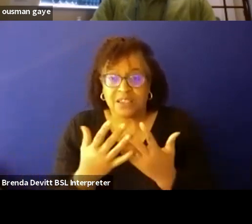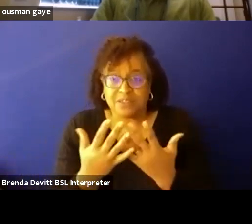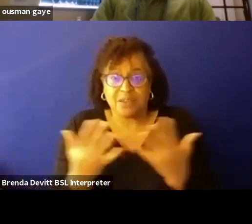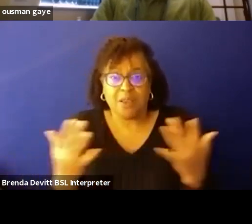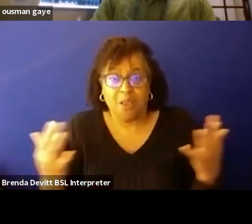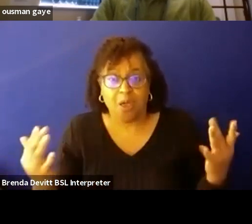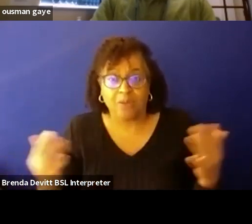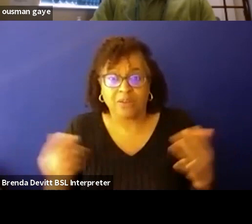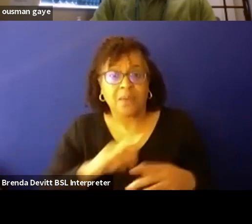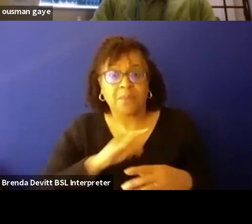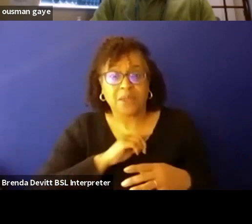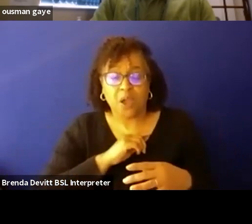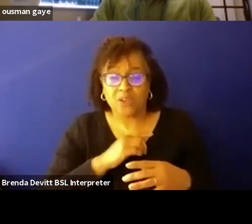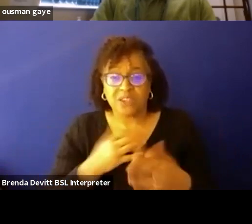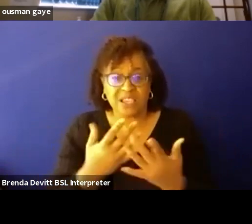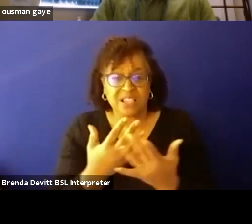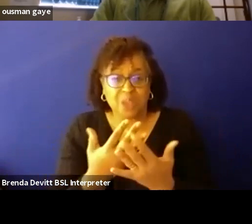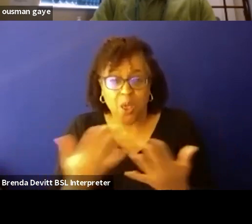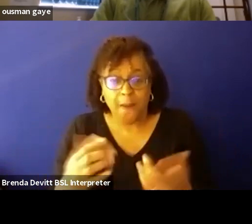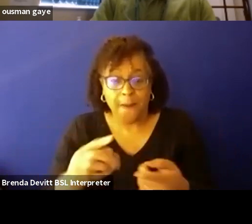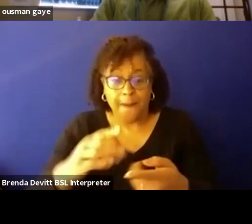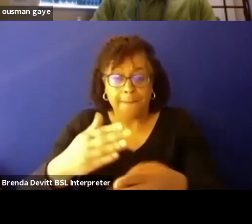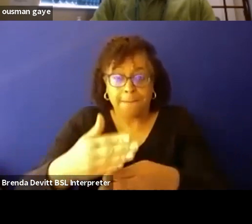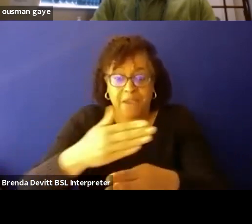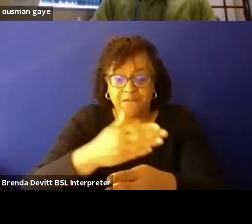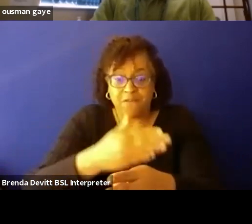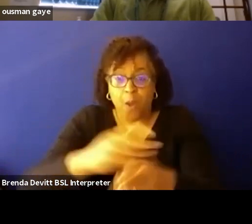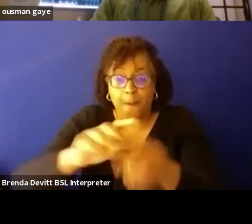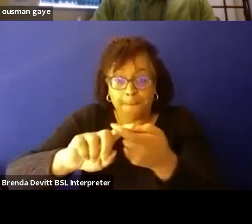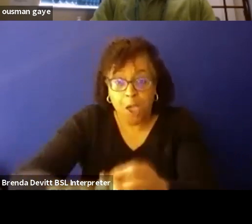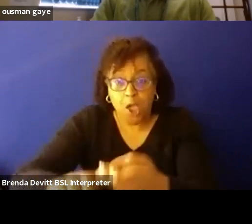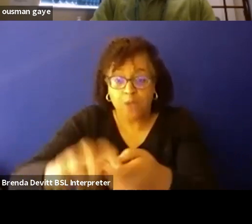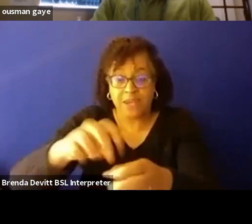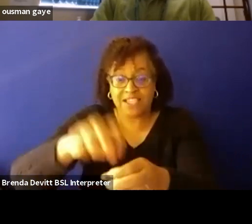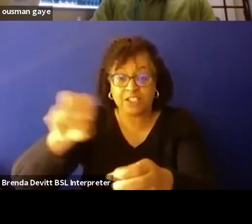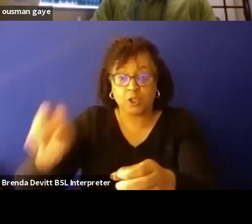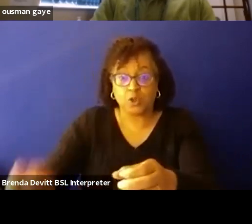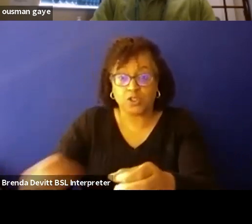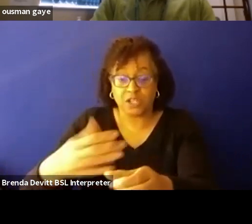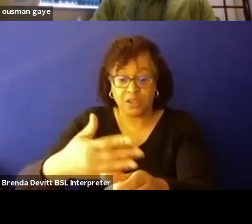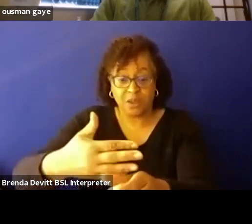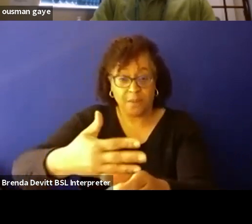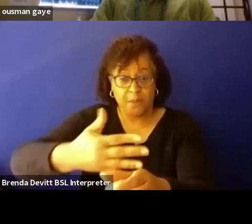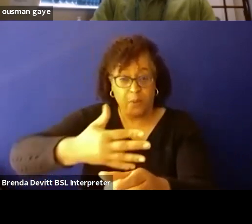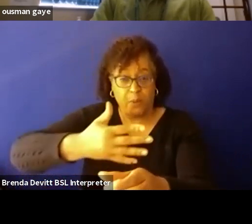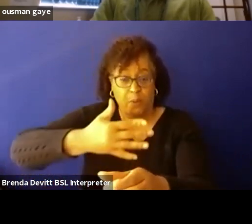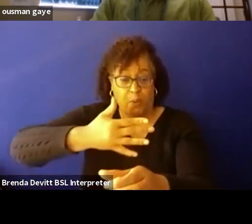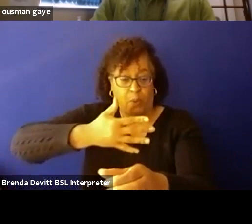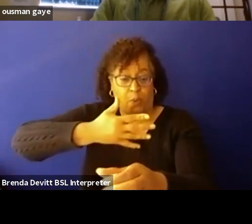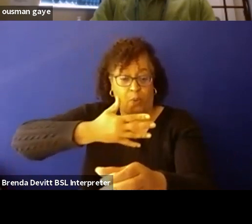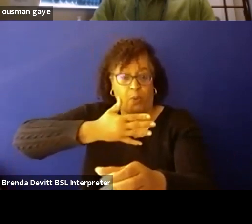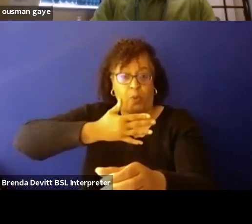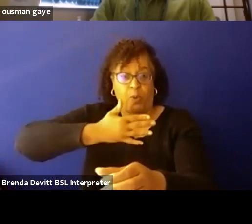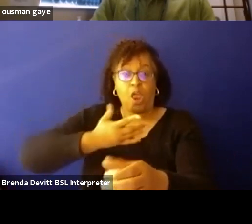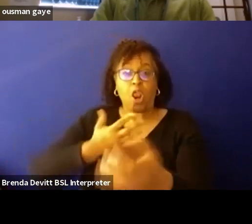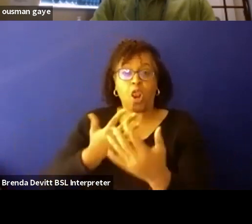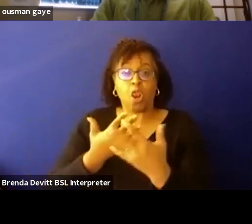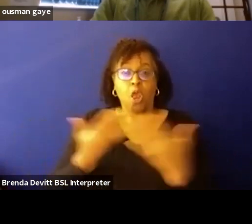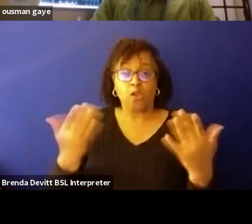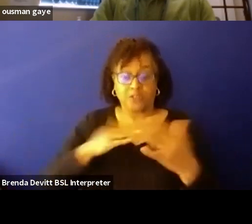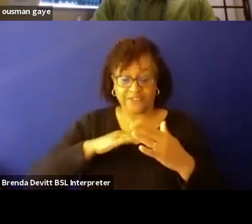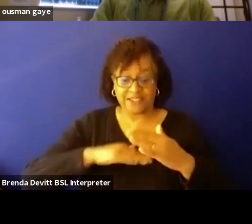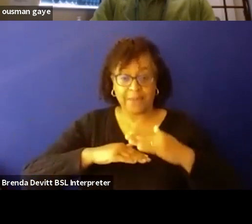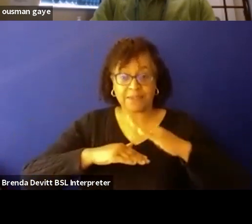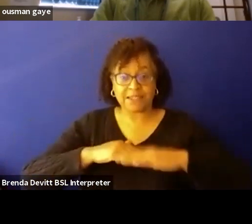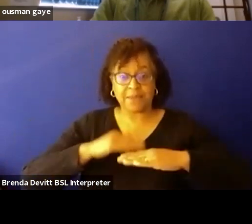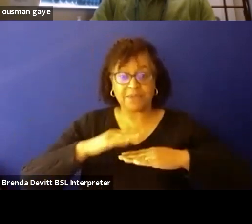miss any of the steps out. And if you go through the through the diagram, I've taken it off now, but if you go through the diagram, there is a way